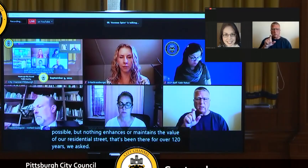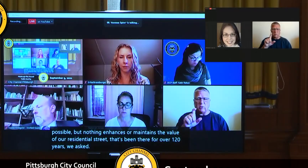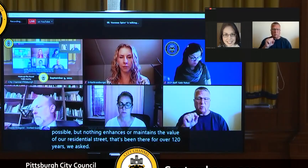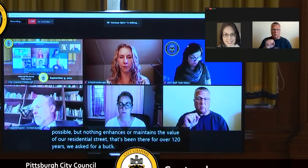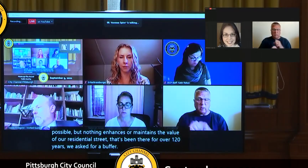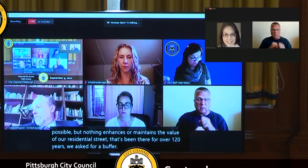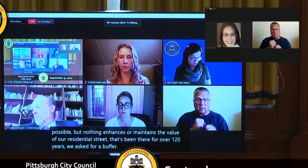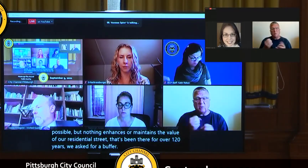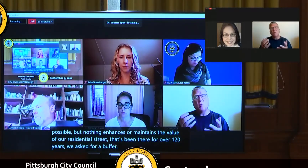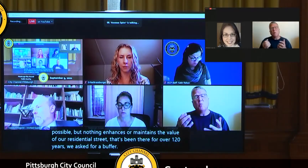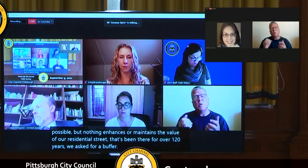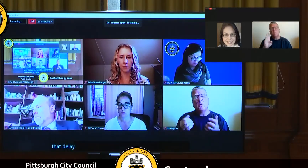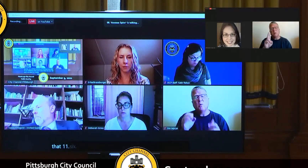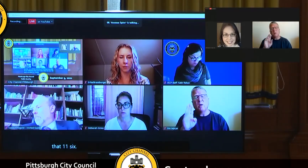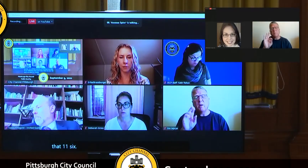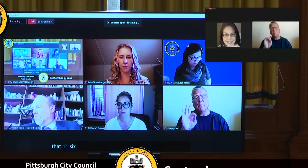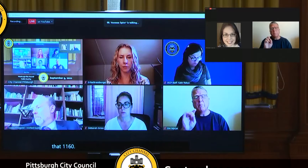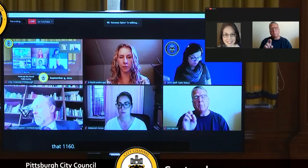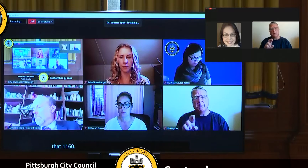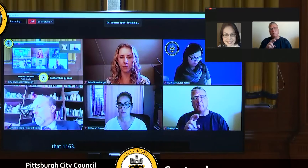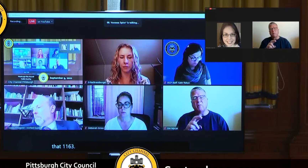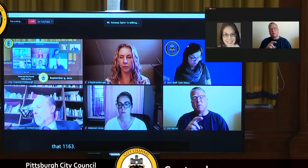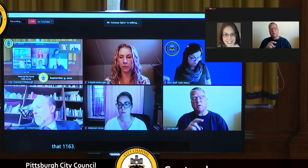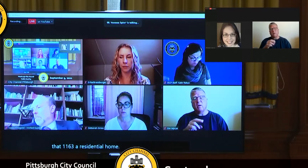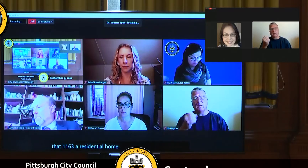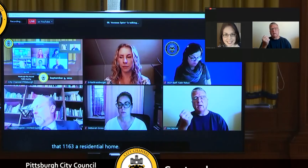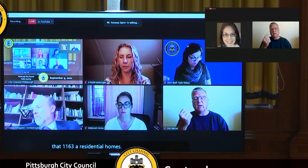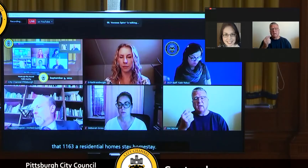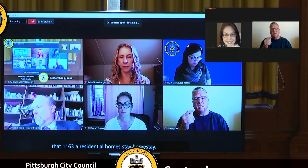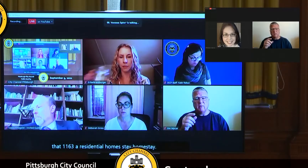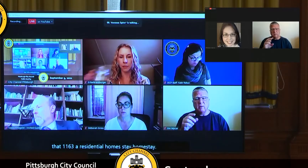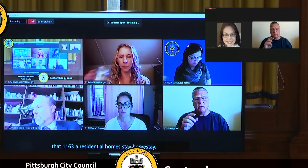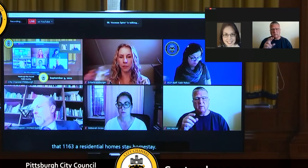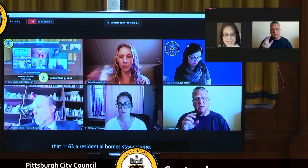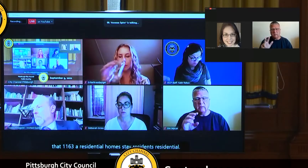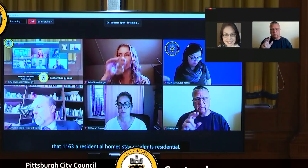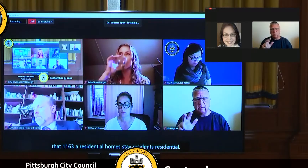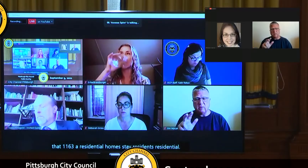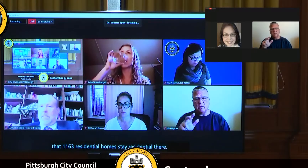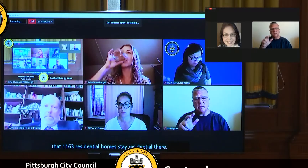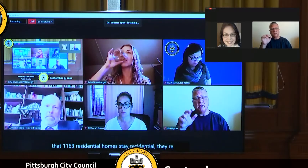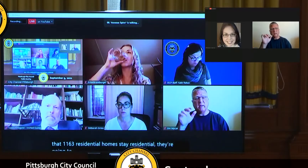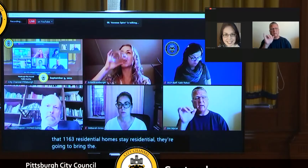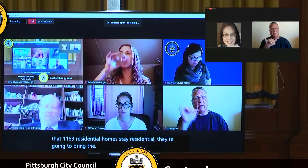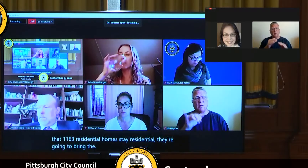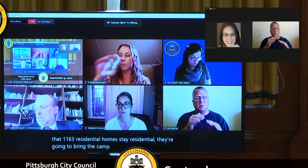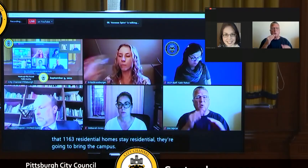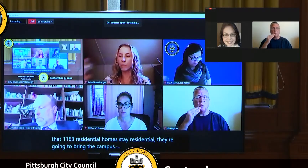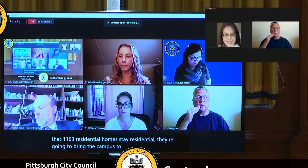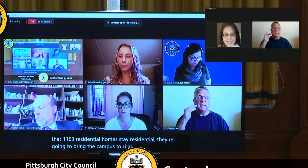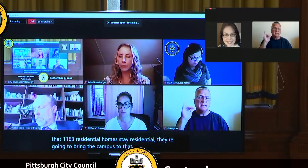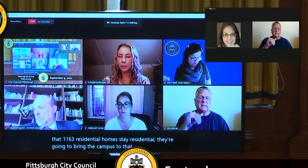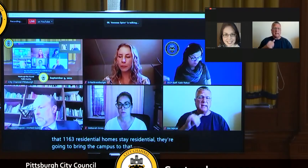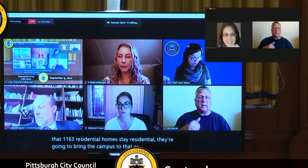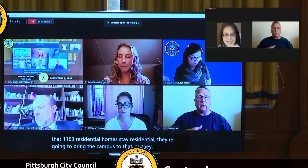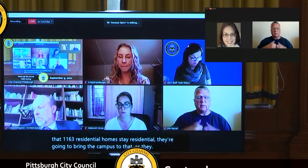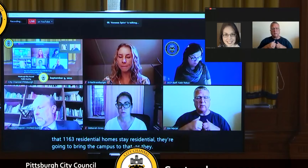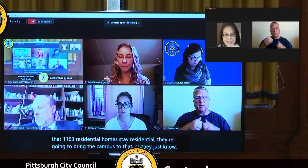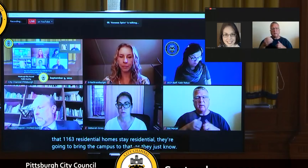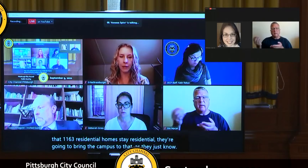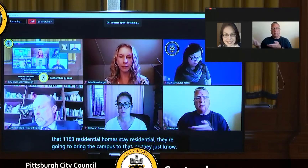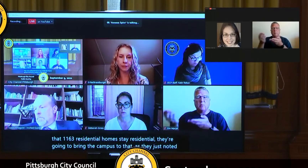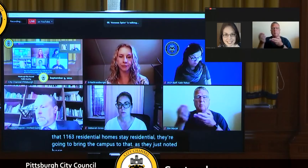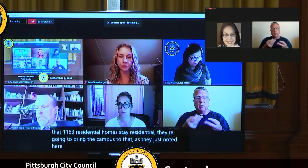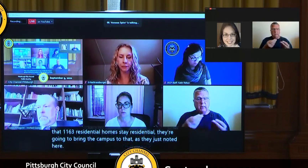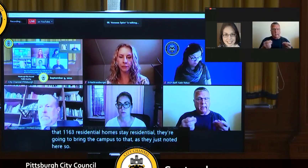buffer that 1163, a residential home, stay residential. They're going to bring the campus to that, as they just noted here.